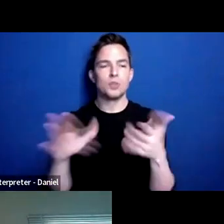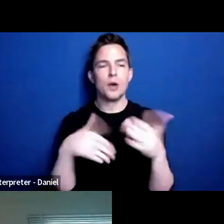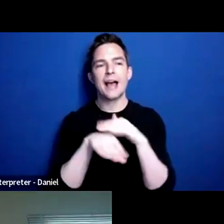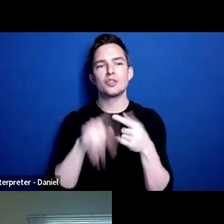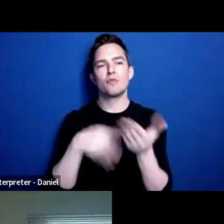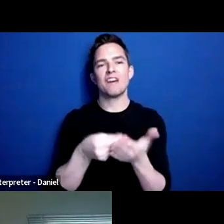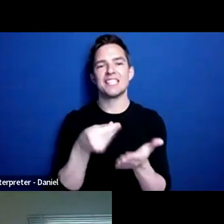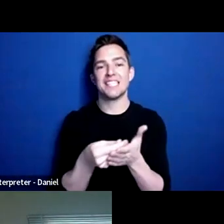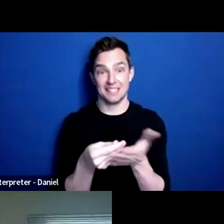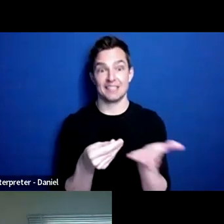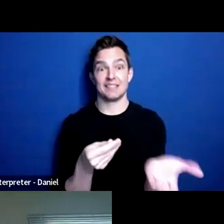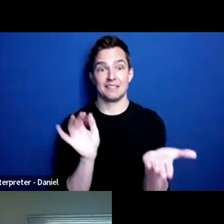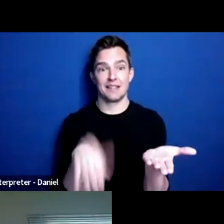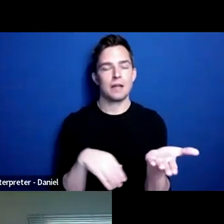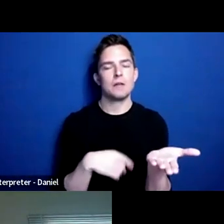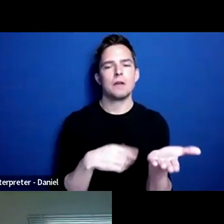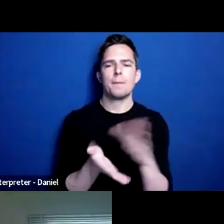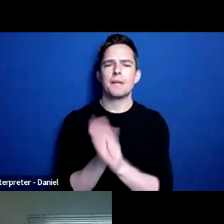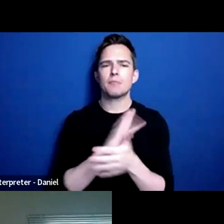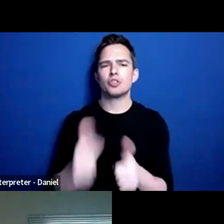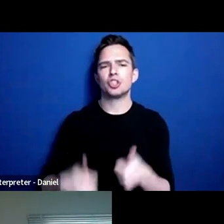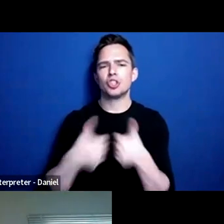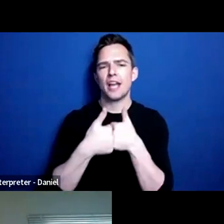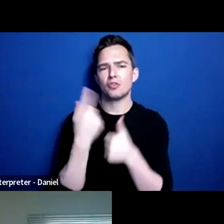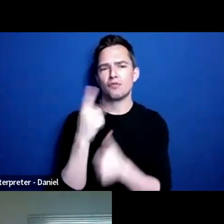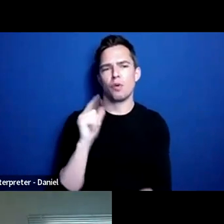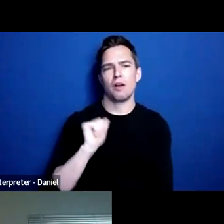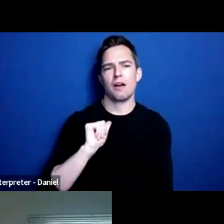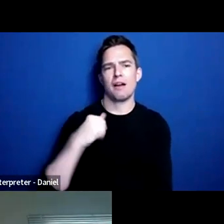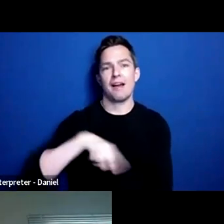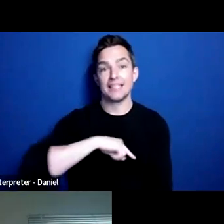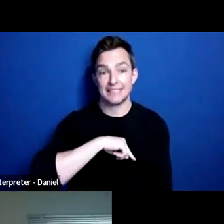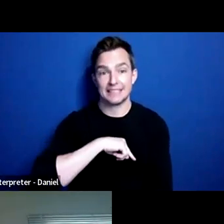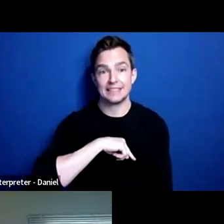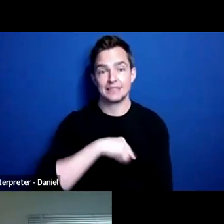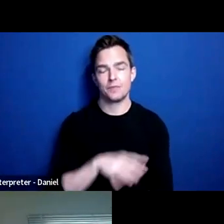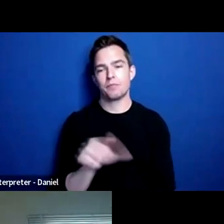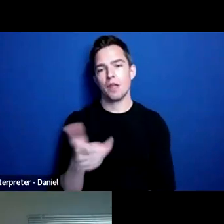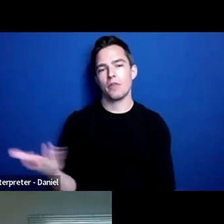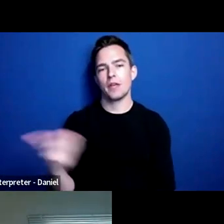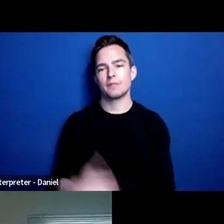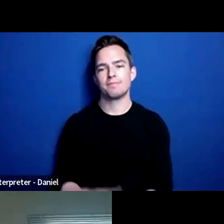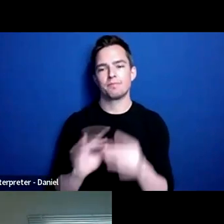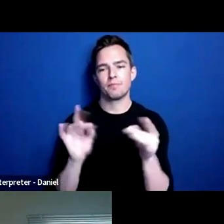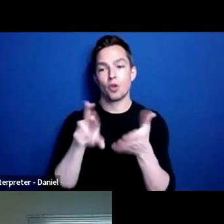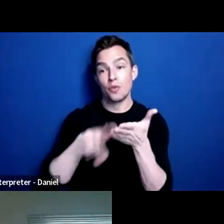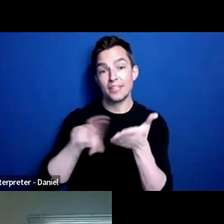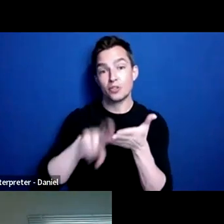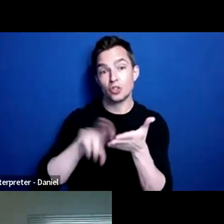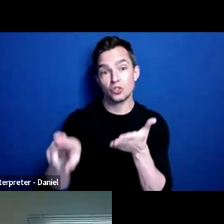funding, becomes a challenge for us. The other thing I want to mention is research as well.